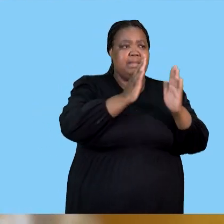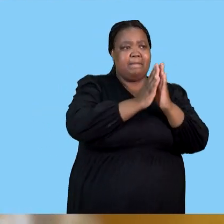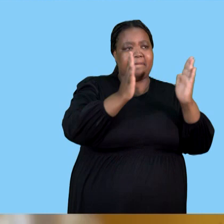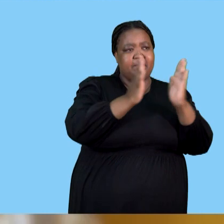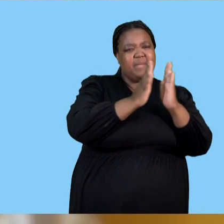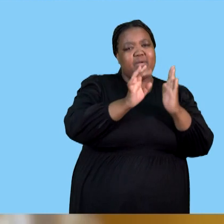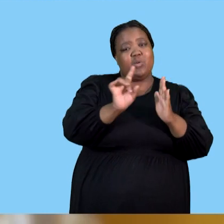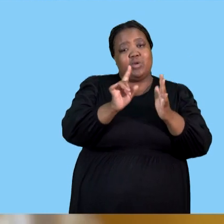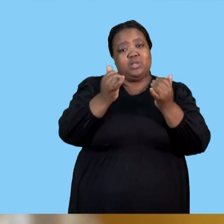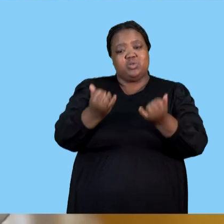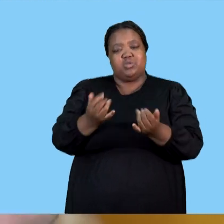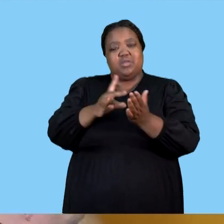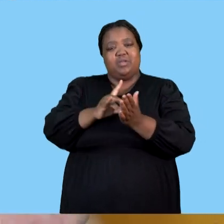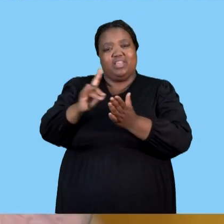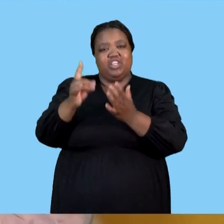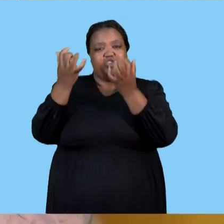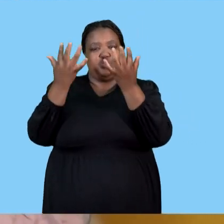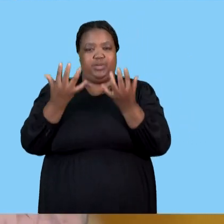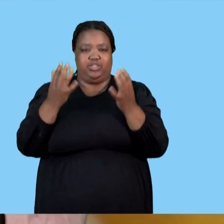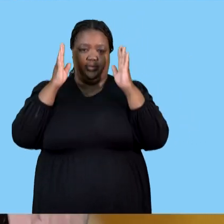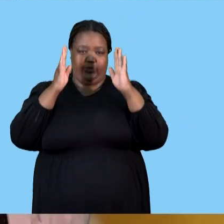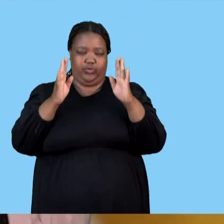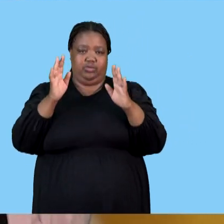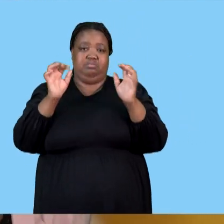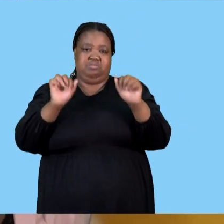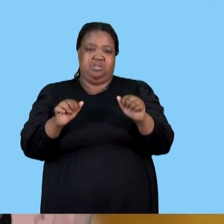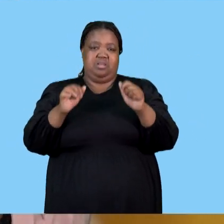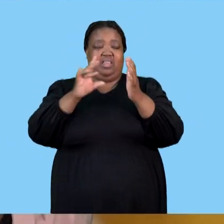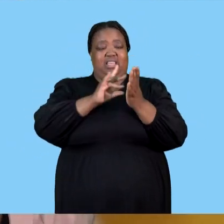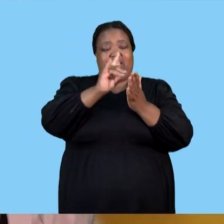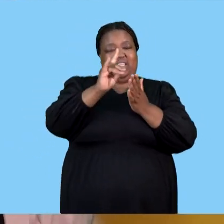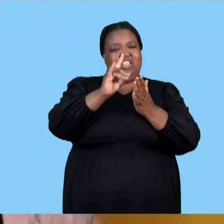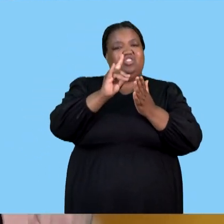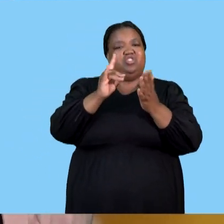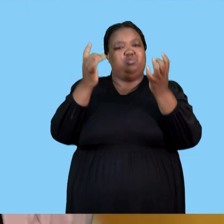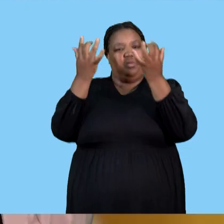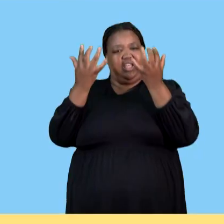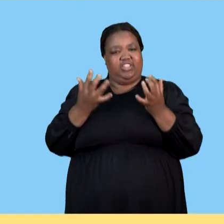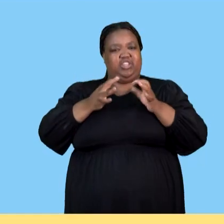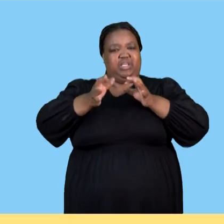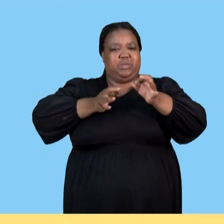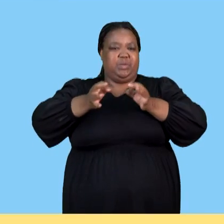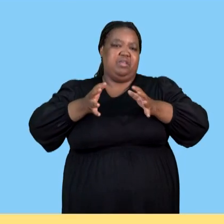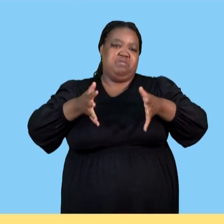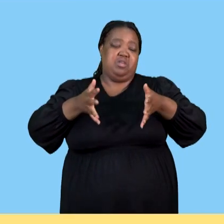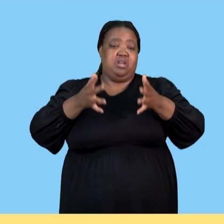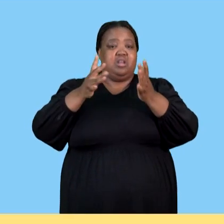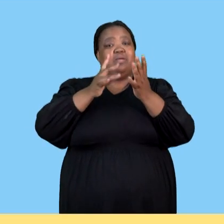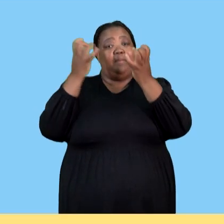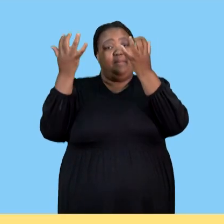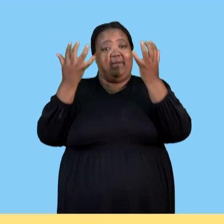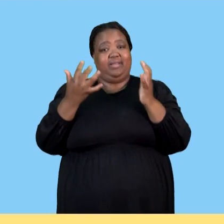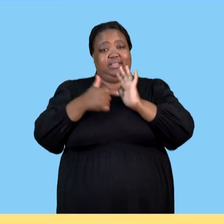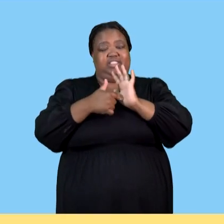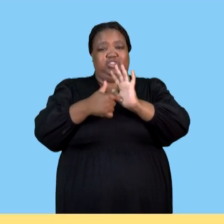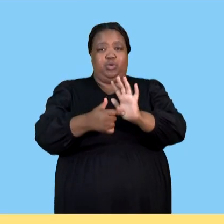cash budget. We have already defined the cash budget, all right? It is a budget that shows the